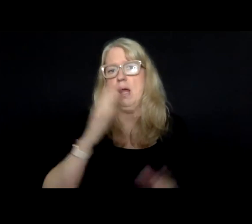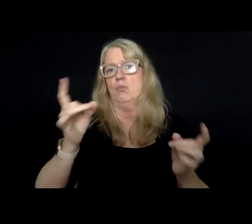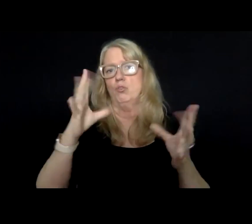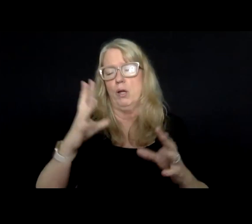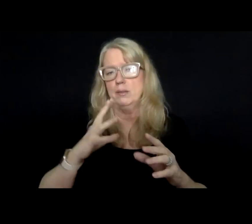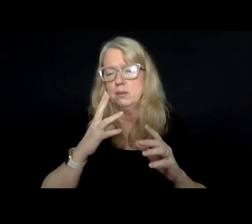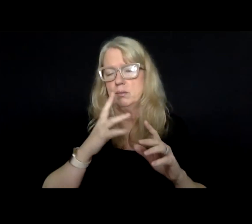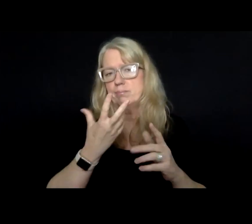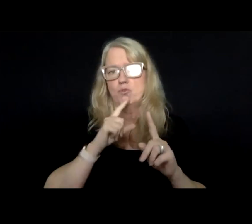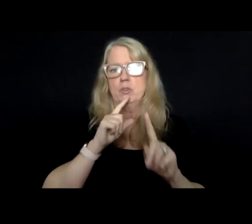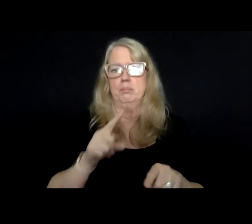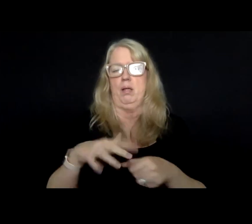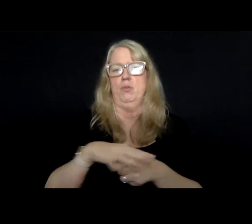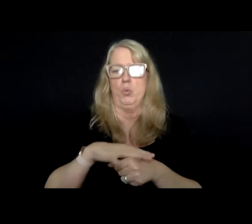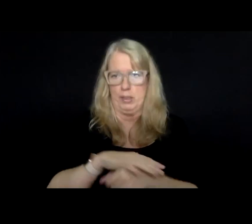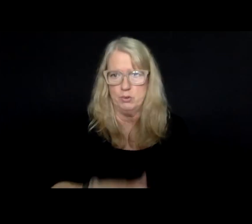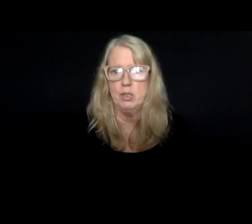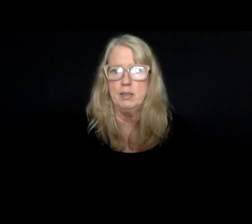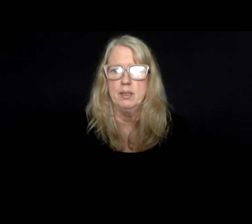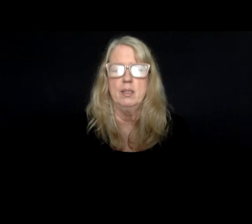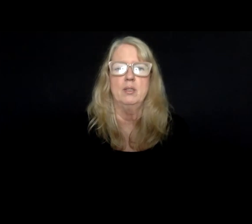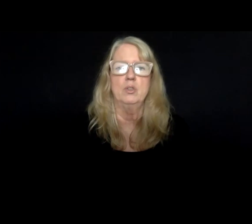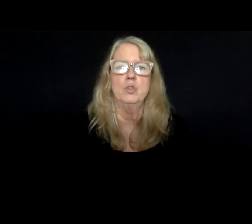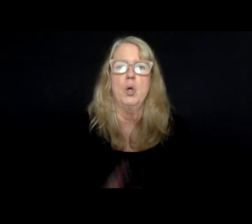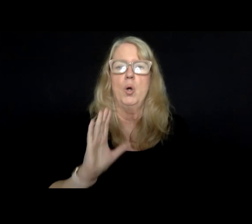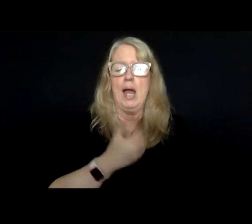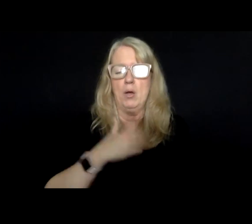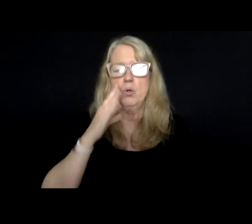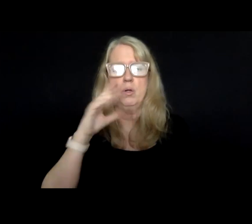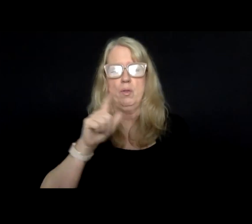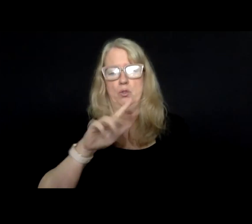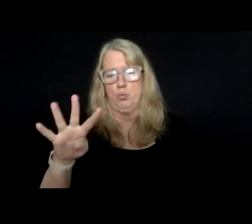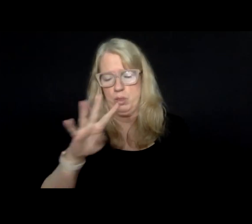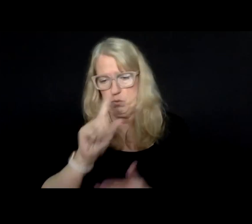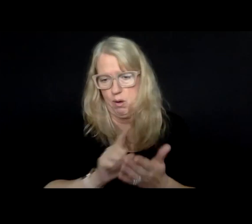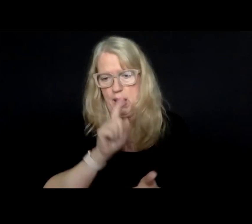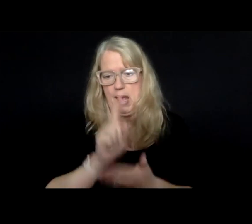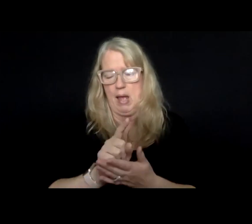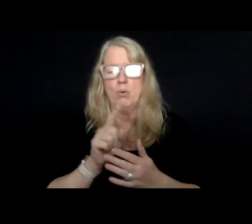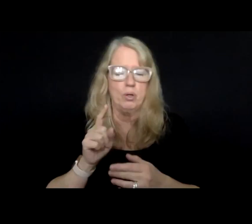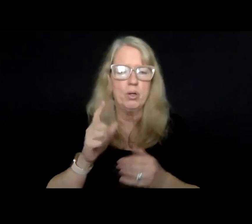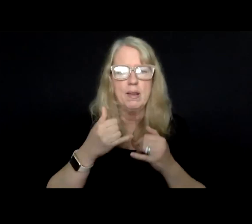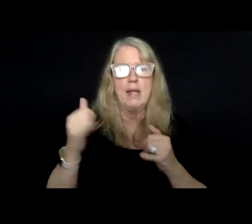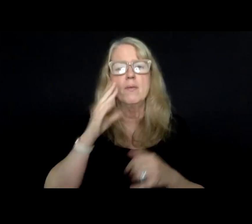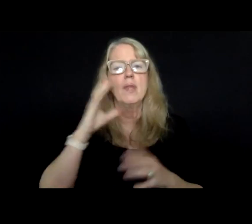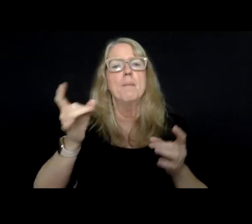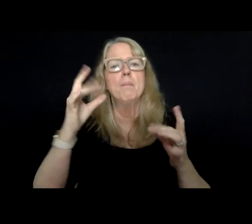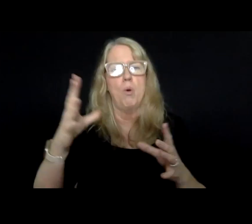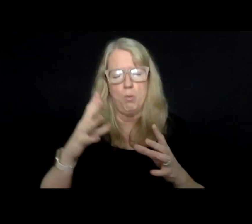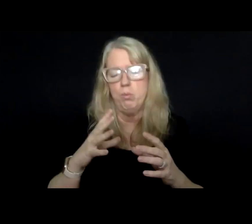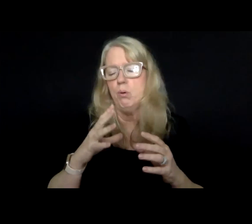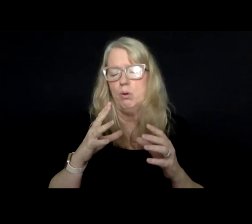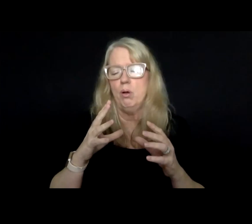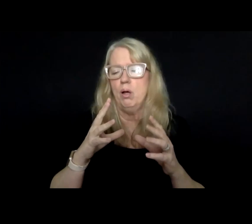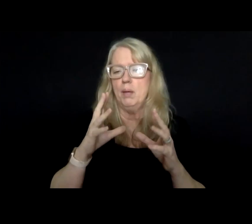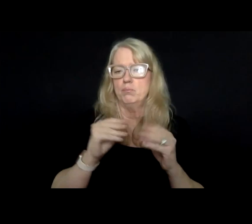response location. So where our warm line, our 24-hour warm line is, our mobile crisis is, we also